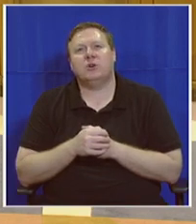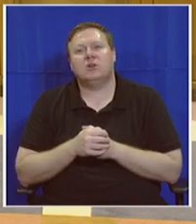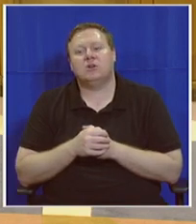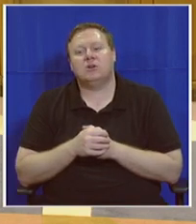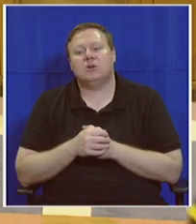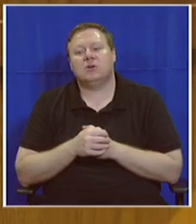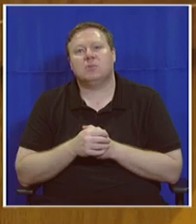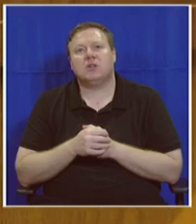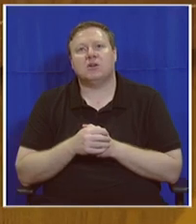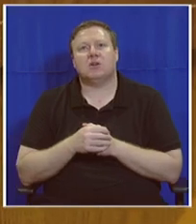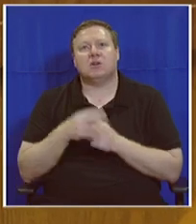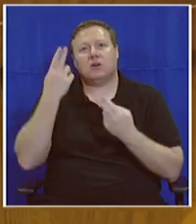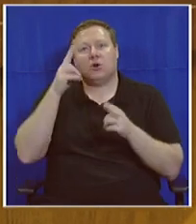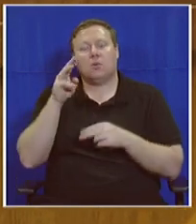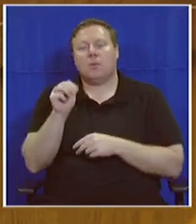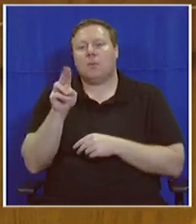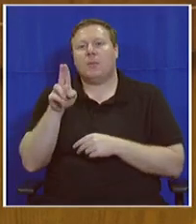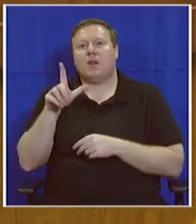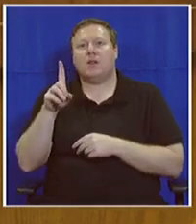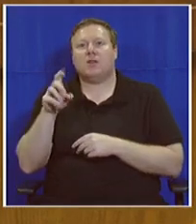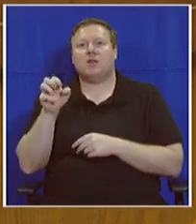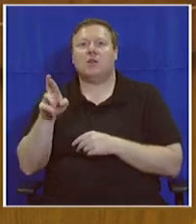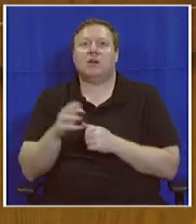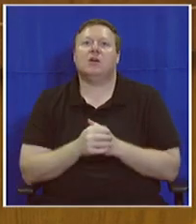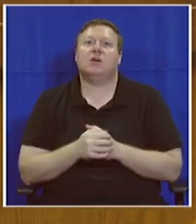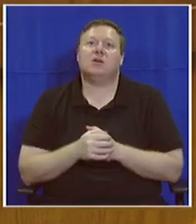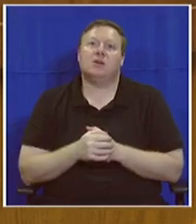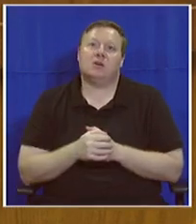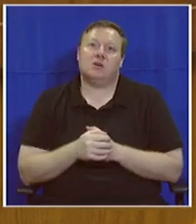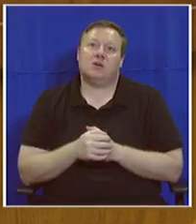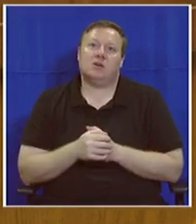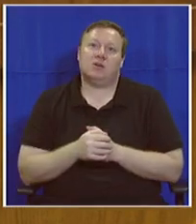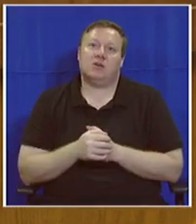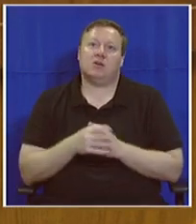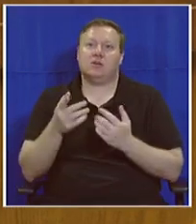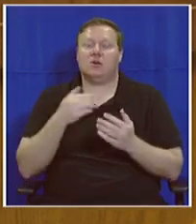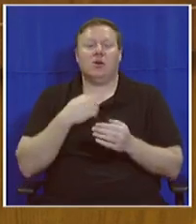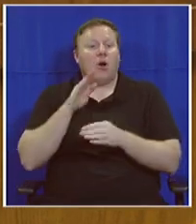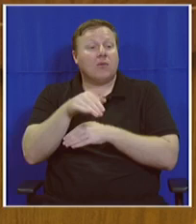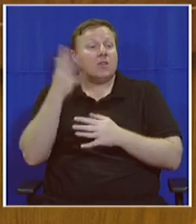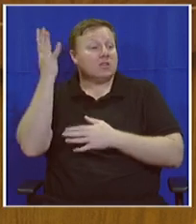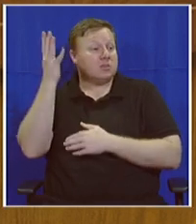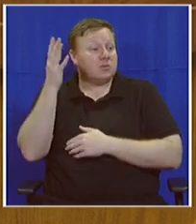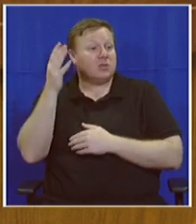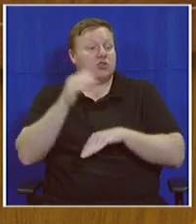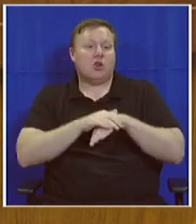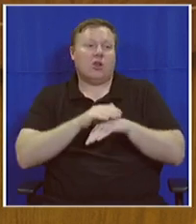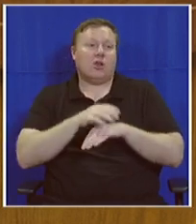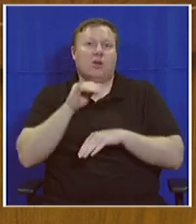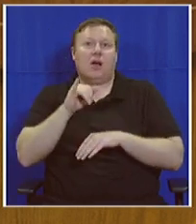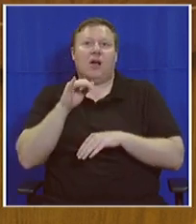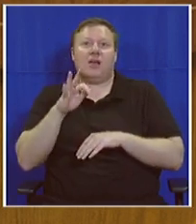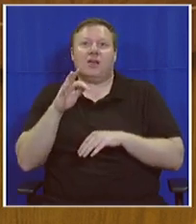Honorable Chairperson, after the speech of our colleague from the IFP, we could almost close this